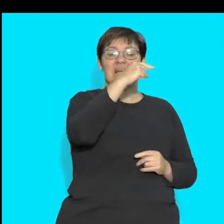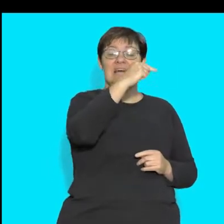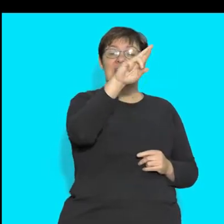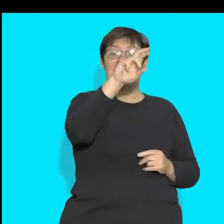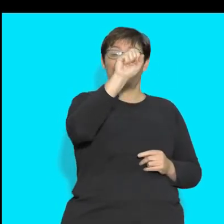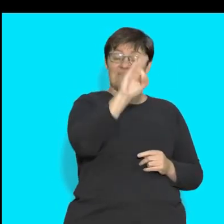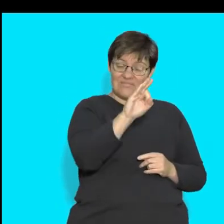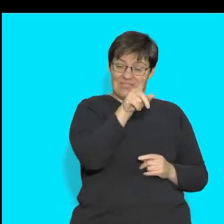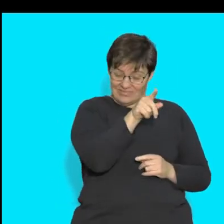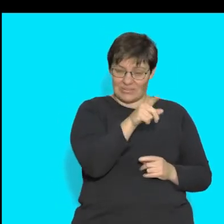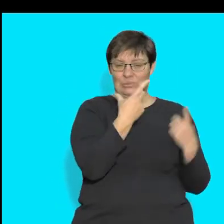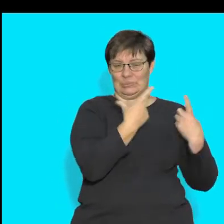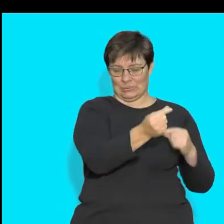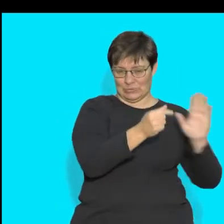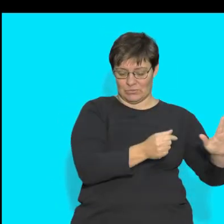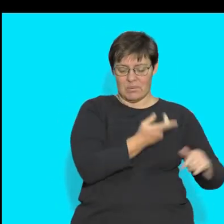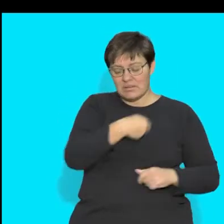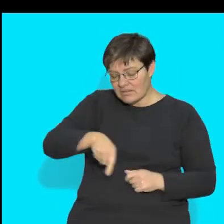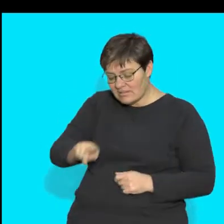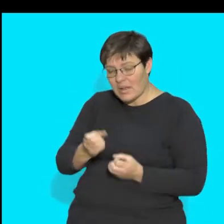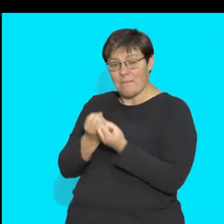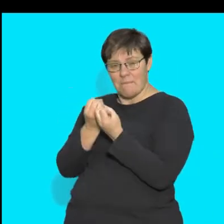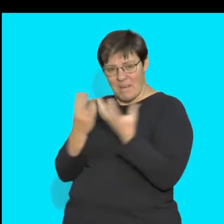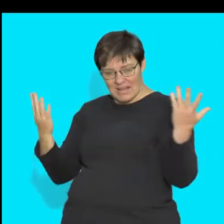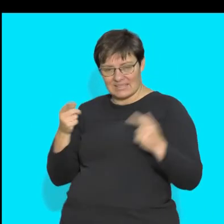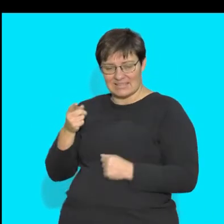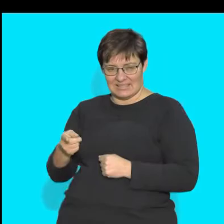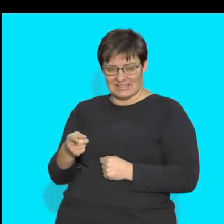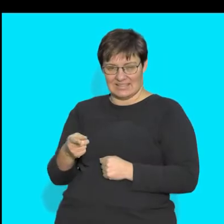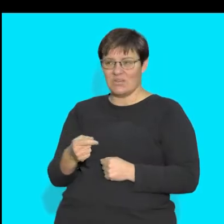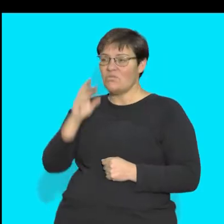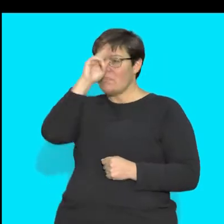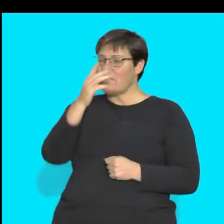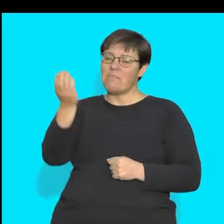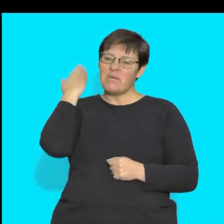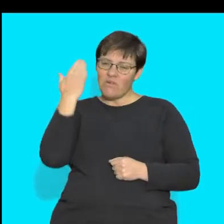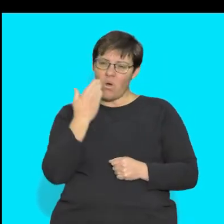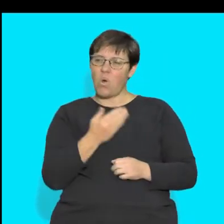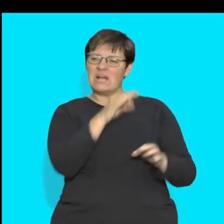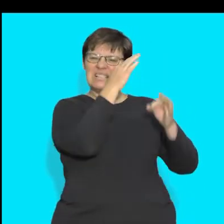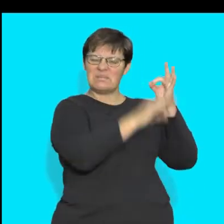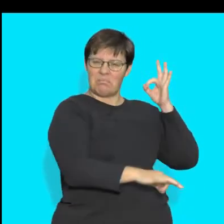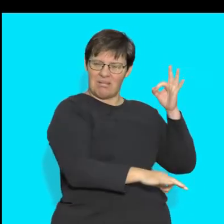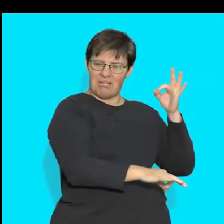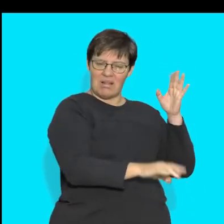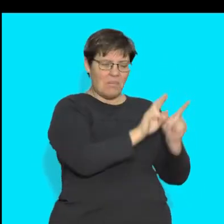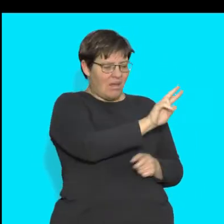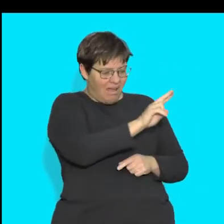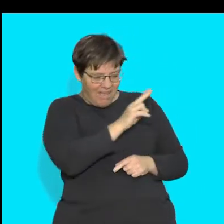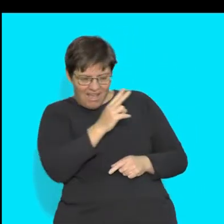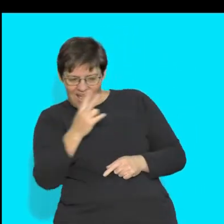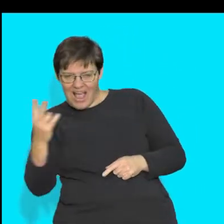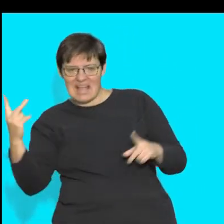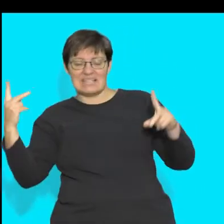However, again, what did we know? Things usually went from simple, all right, to more complex.